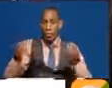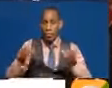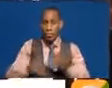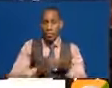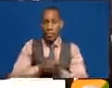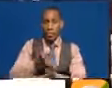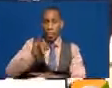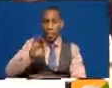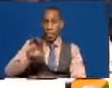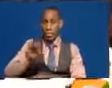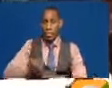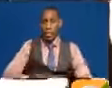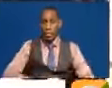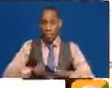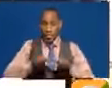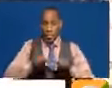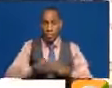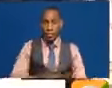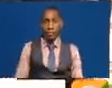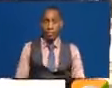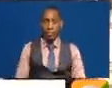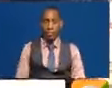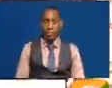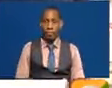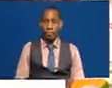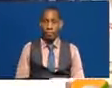IEBC Chairman Wafula Chebukati.